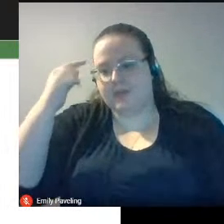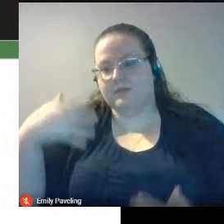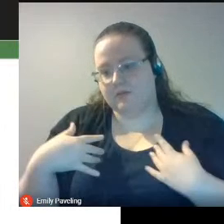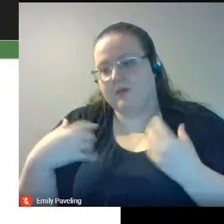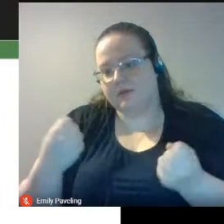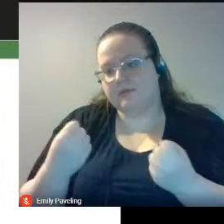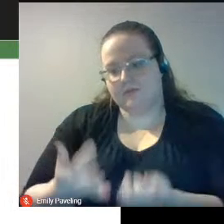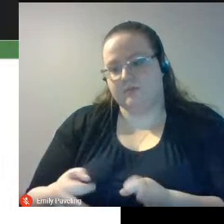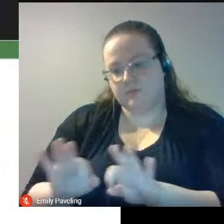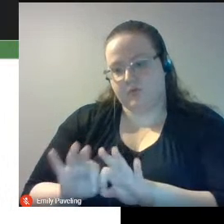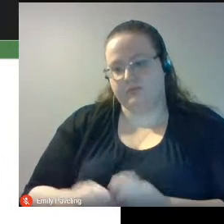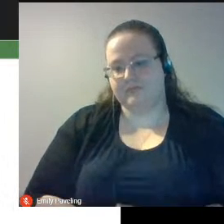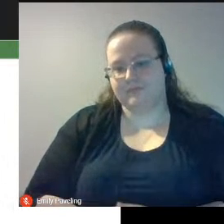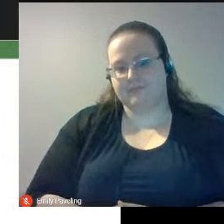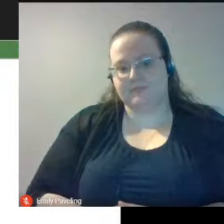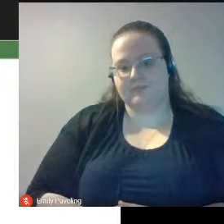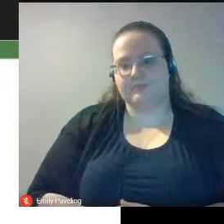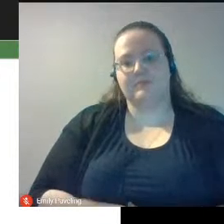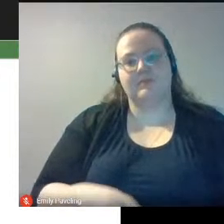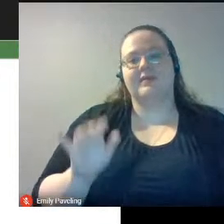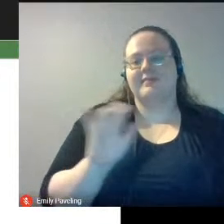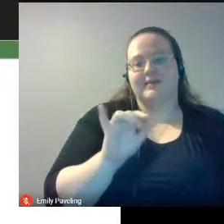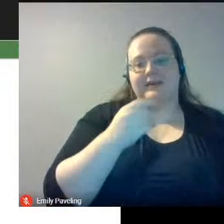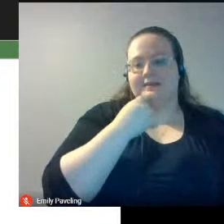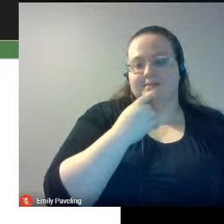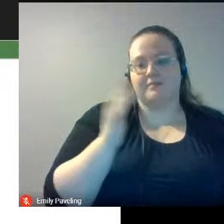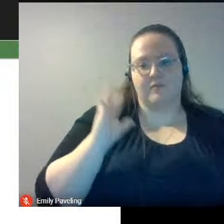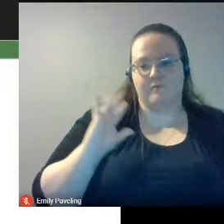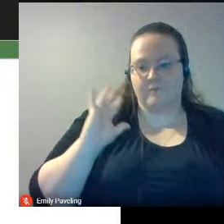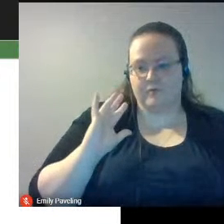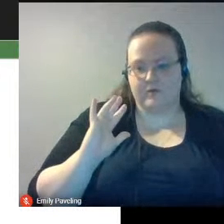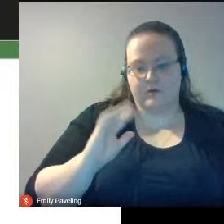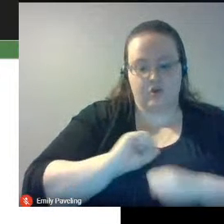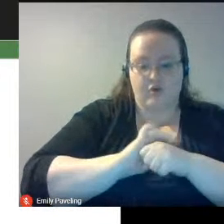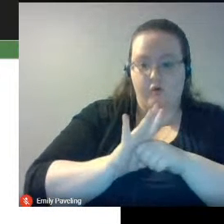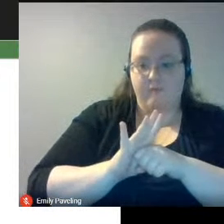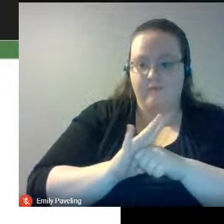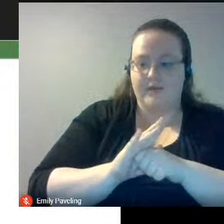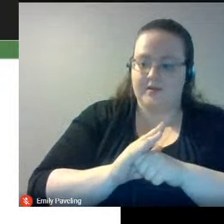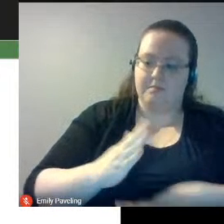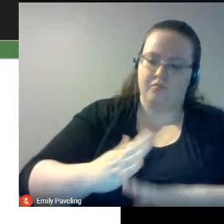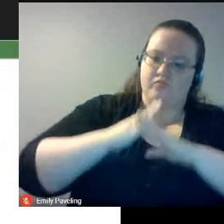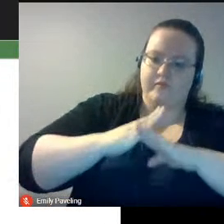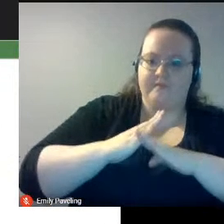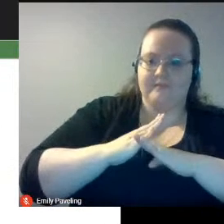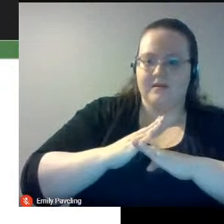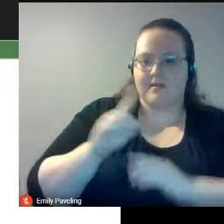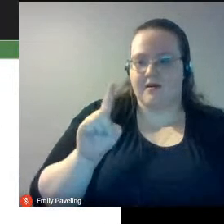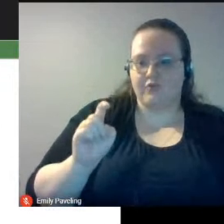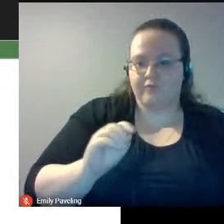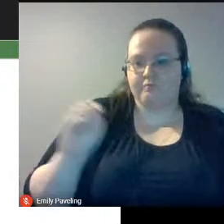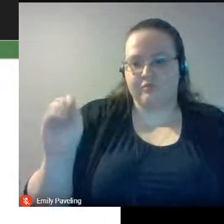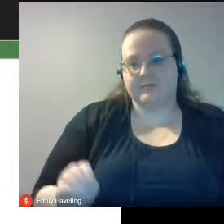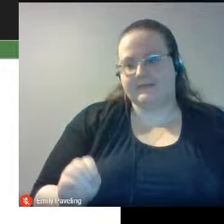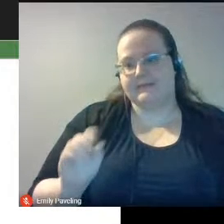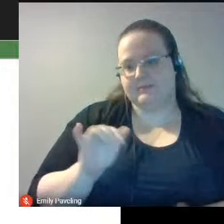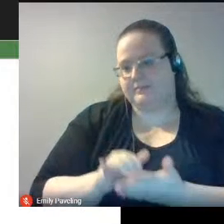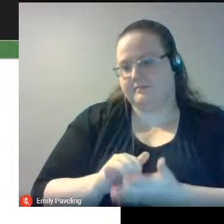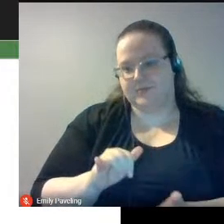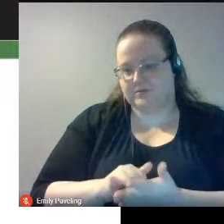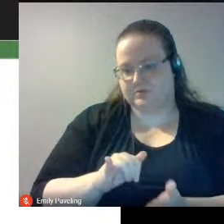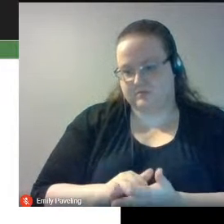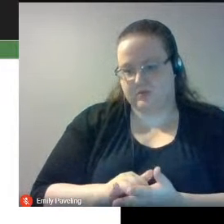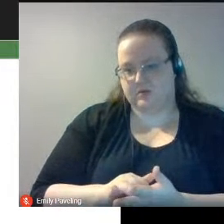As I said up front, it will not be possible to prevent all cases of COVID-19, but we need to work together to try to prevent and